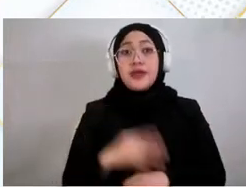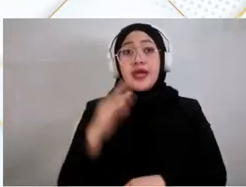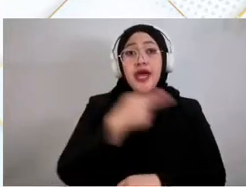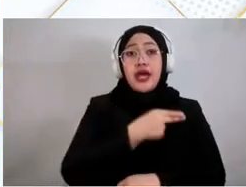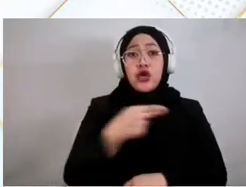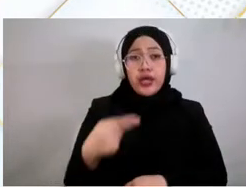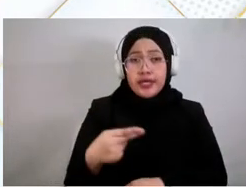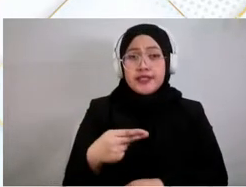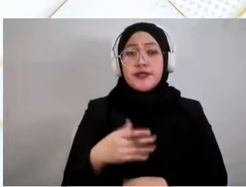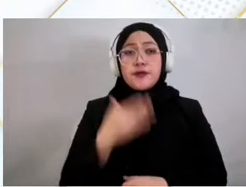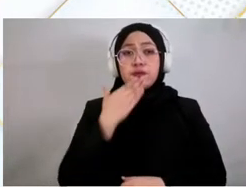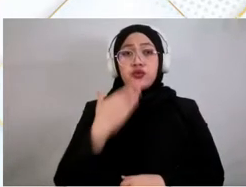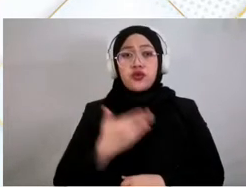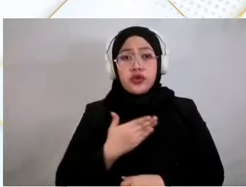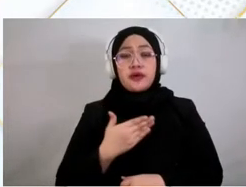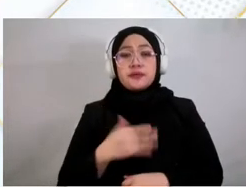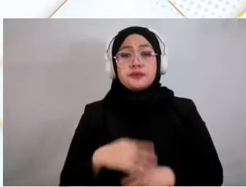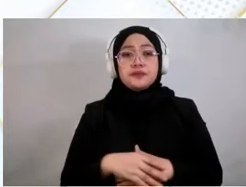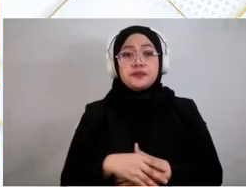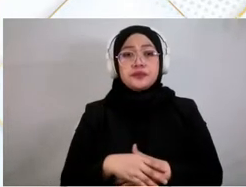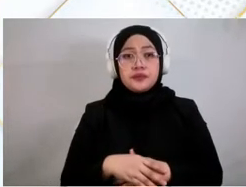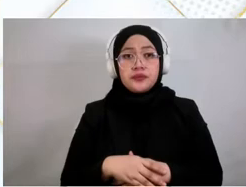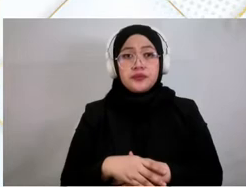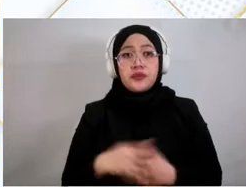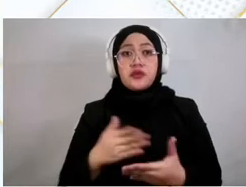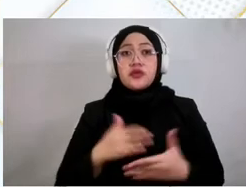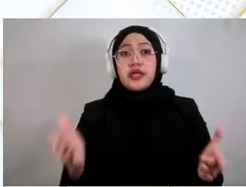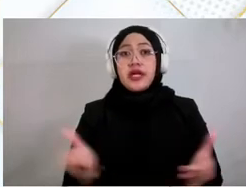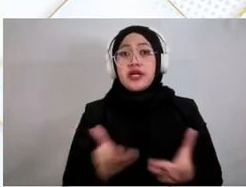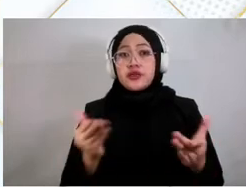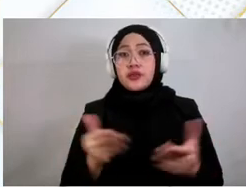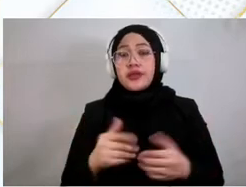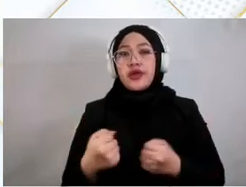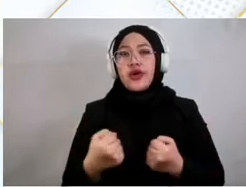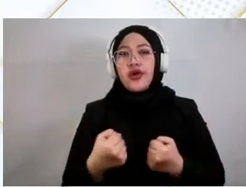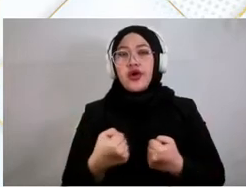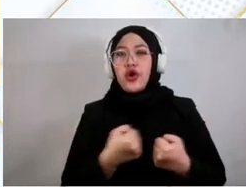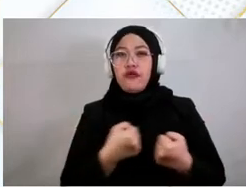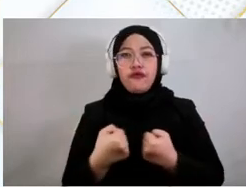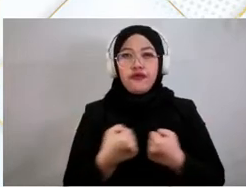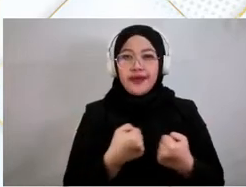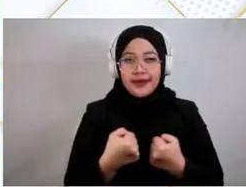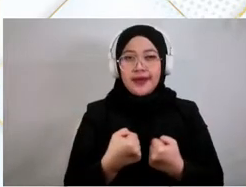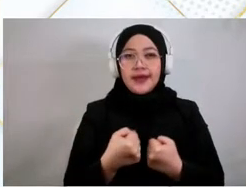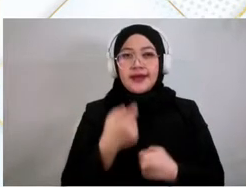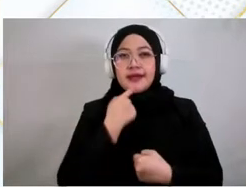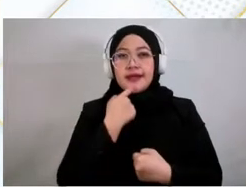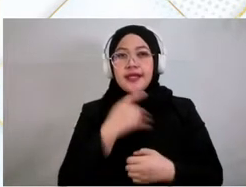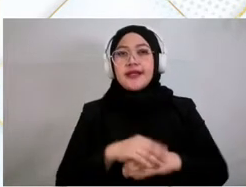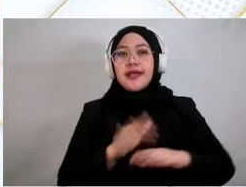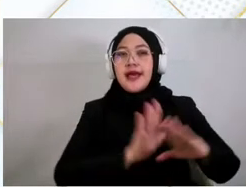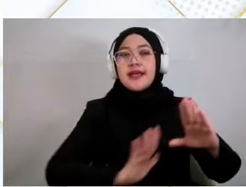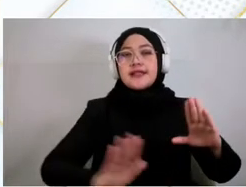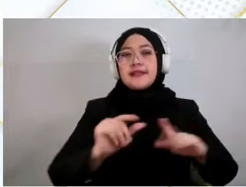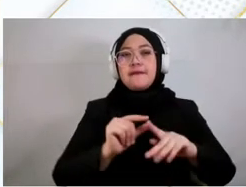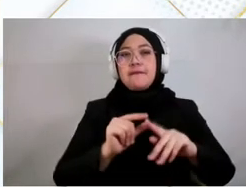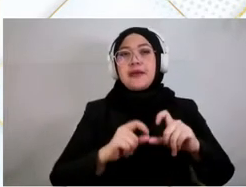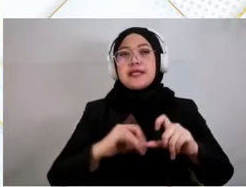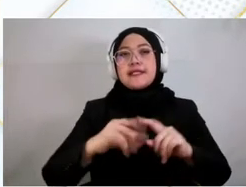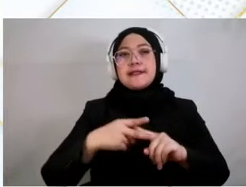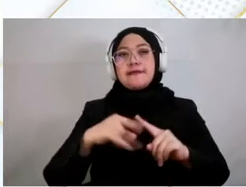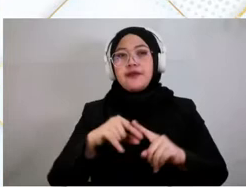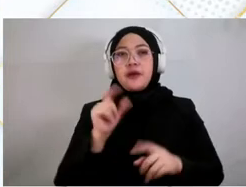pacifist settlement of dispute when encountering conflicts. Now, considering the polarized Asia-Pacific because of major